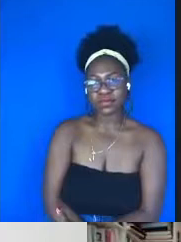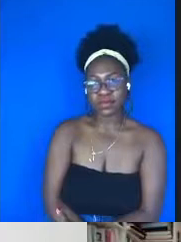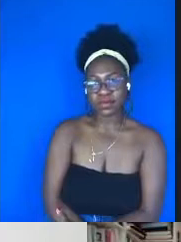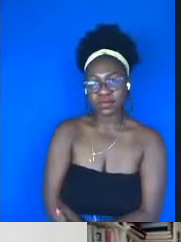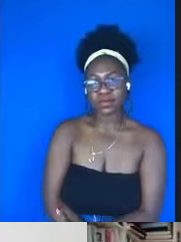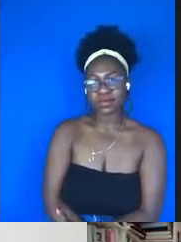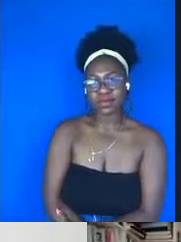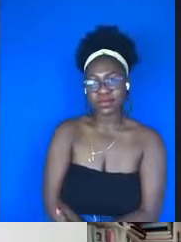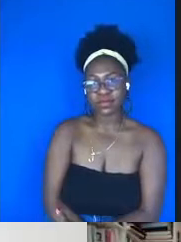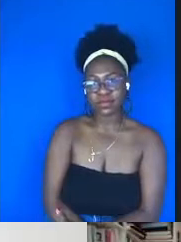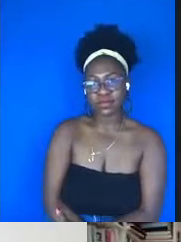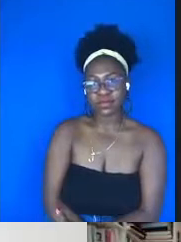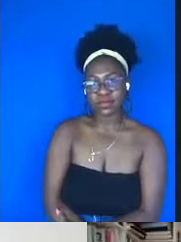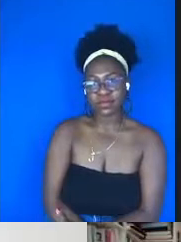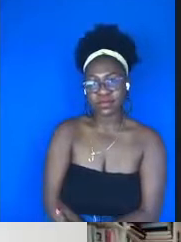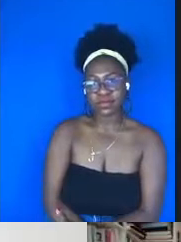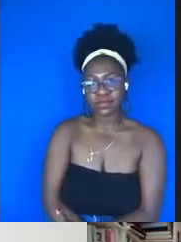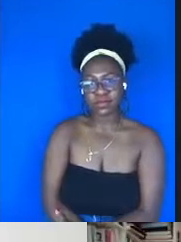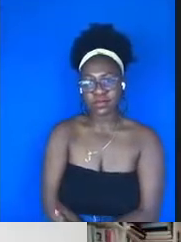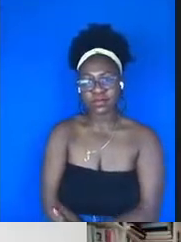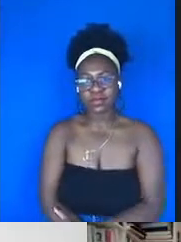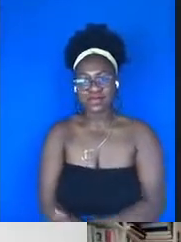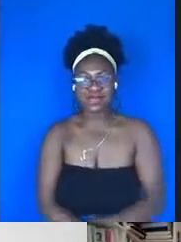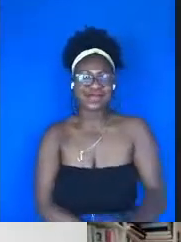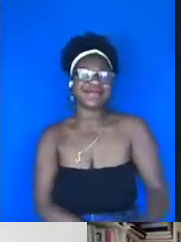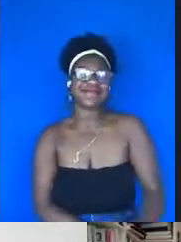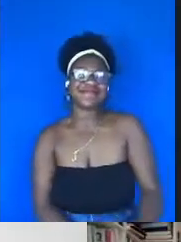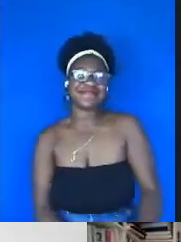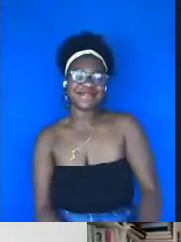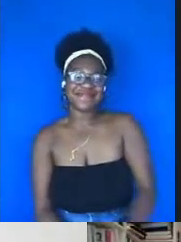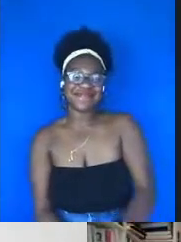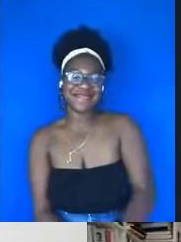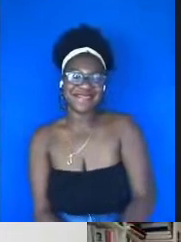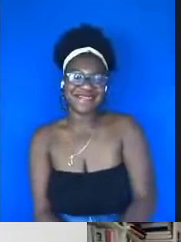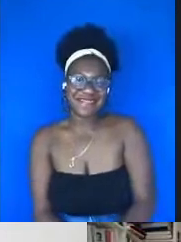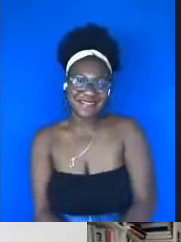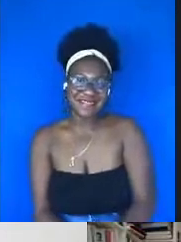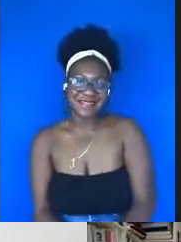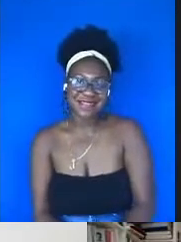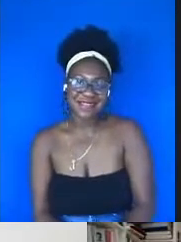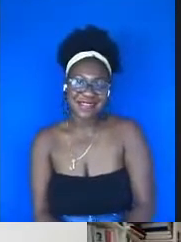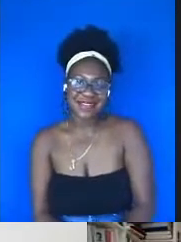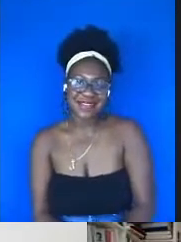I felt like I needed to challenge all those things and that it would be fun. And I thought, well, nobody's going to produce this.